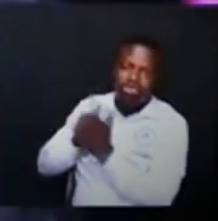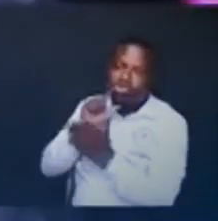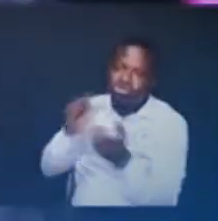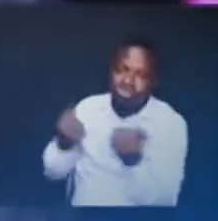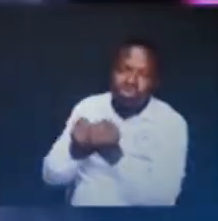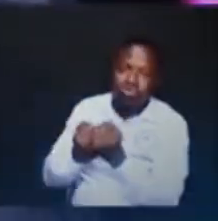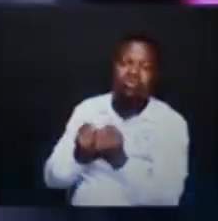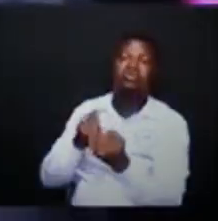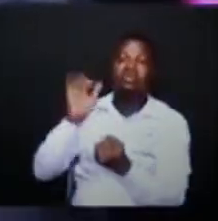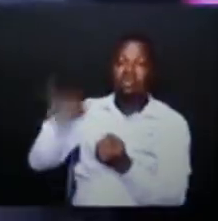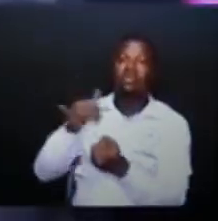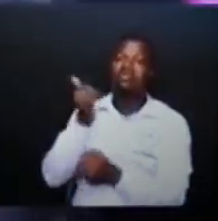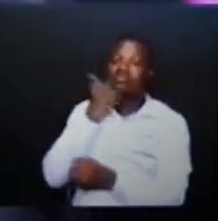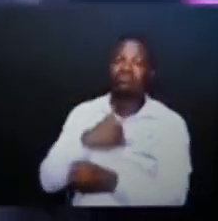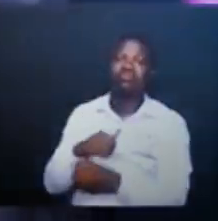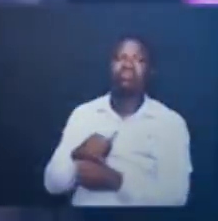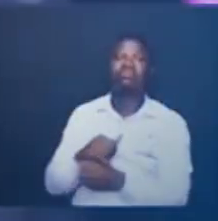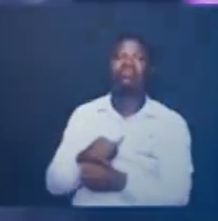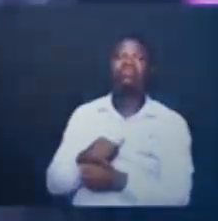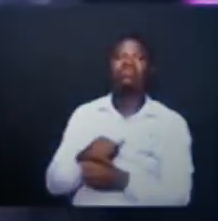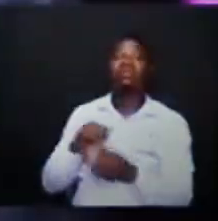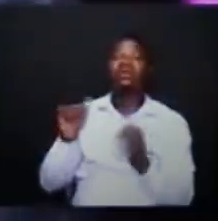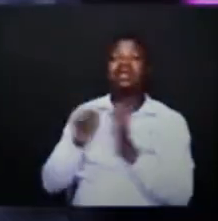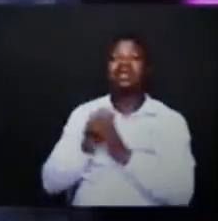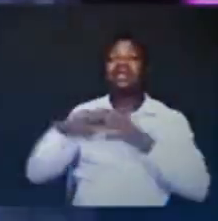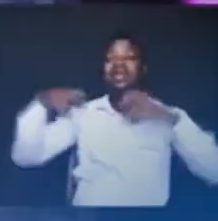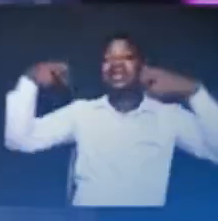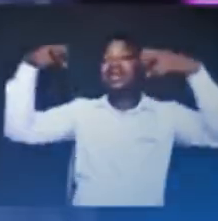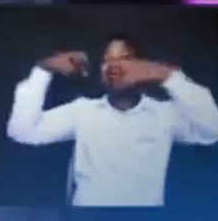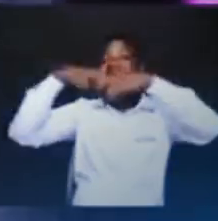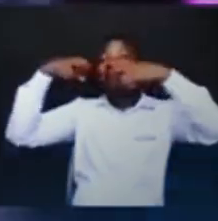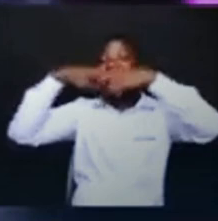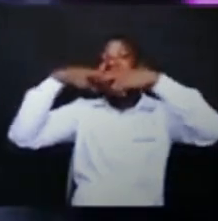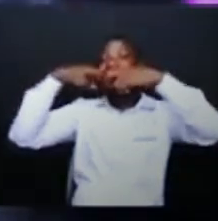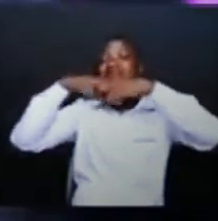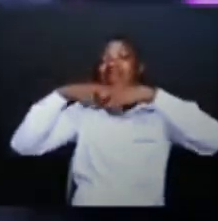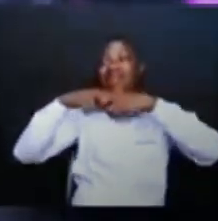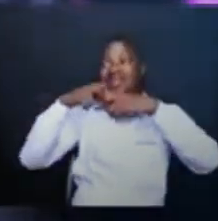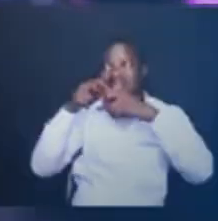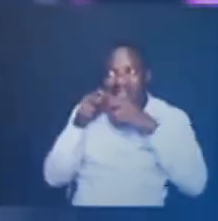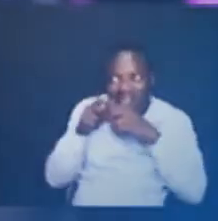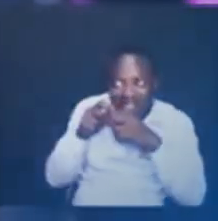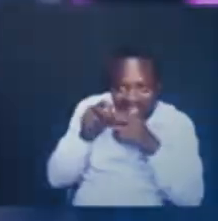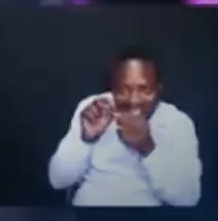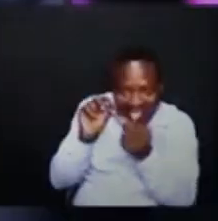corruption. Illegal connection of electricity is also